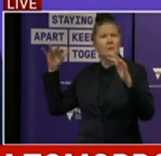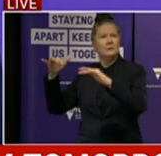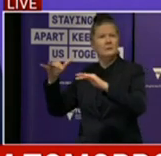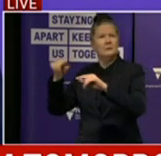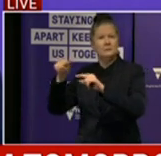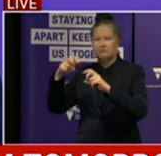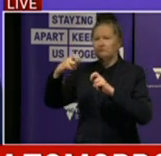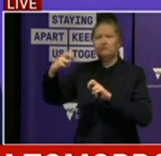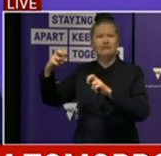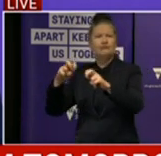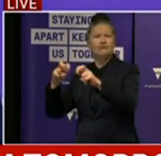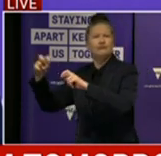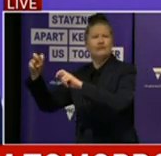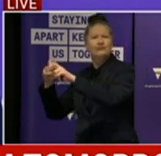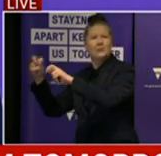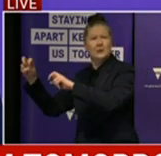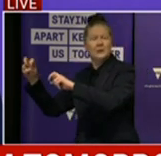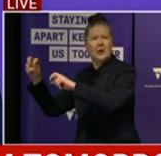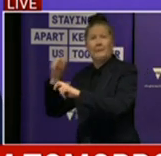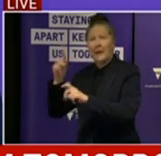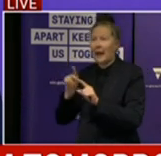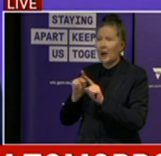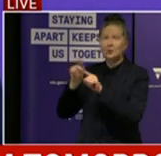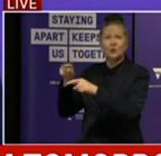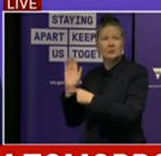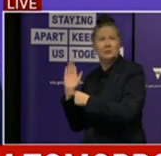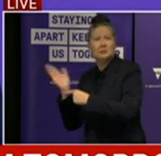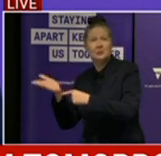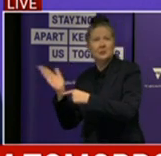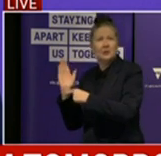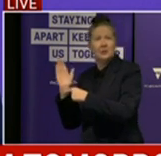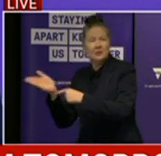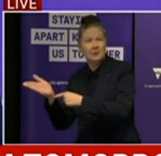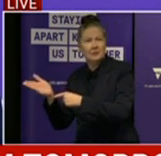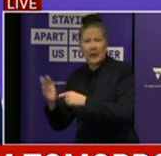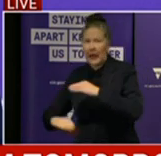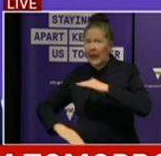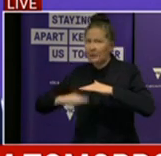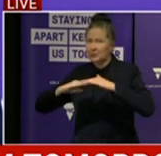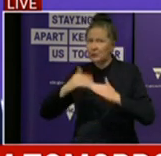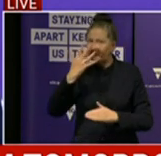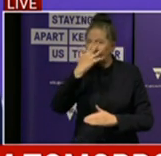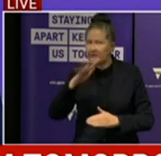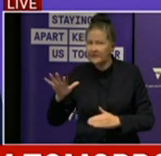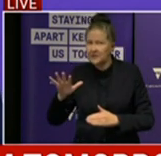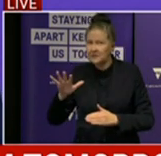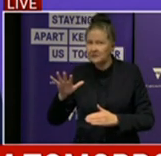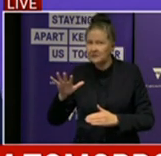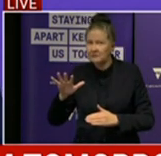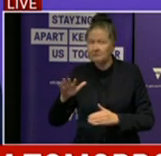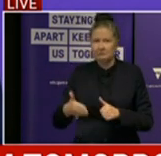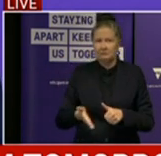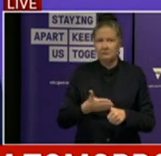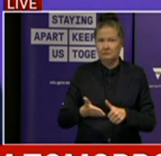arrangements there, but essentially outdoor service venues, there will be a cap of 50 seated patrons per space, subject to